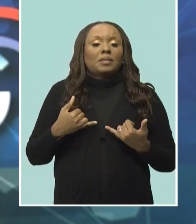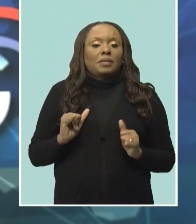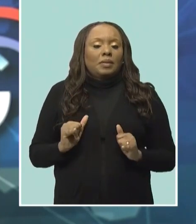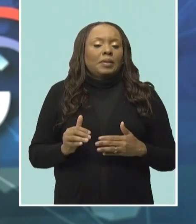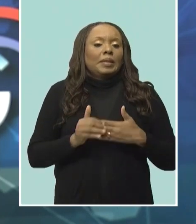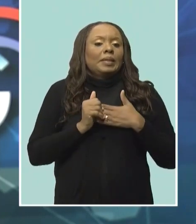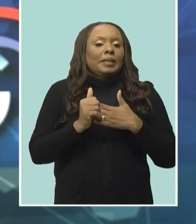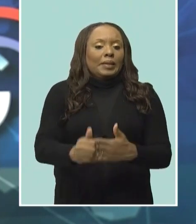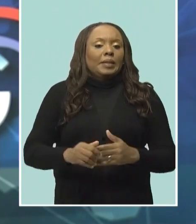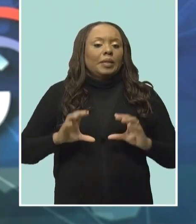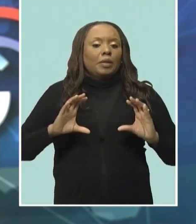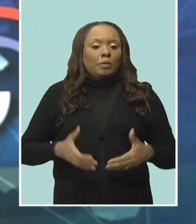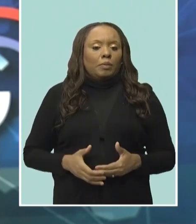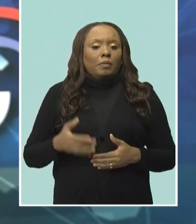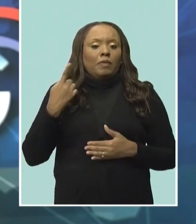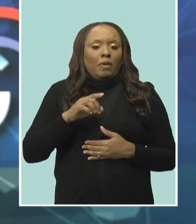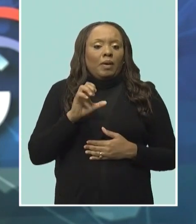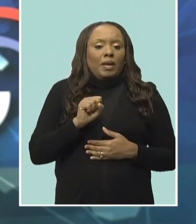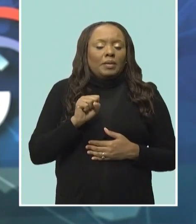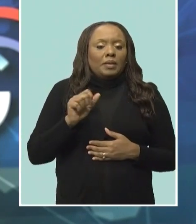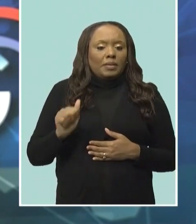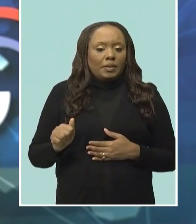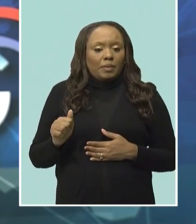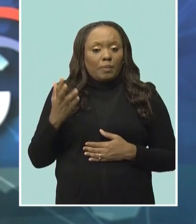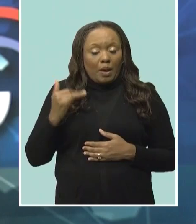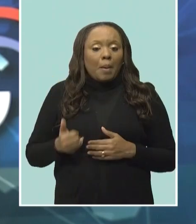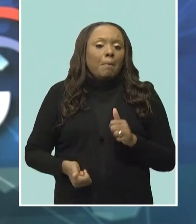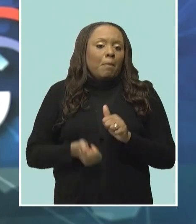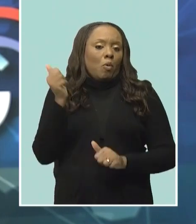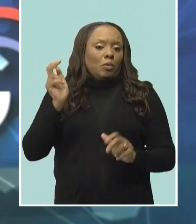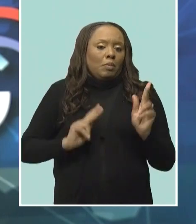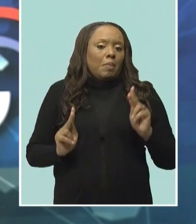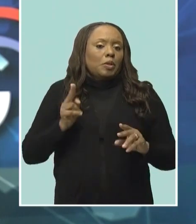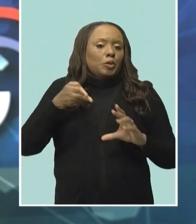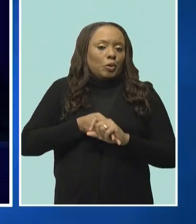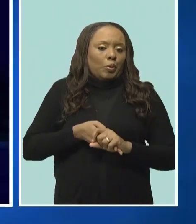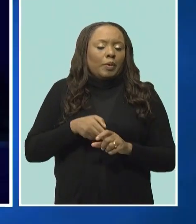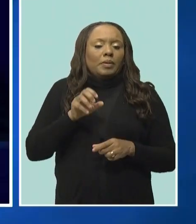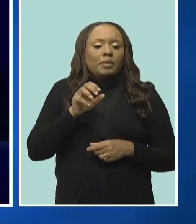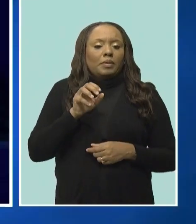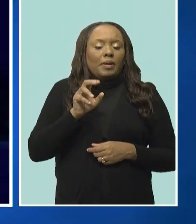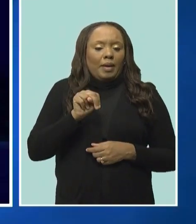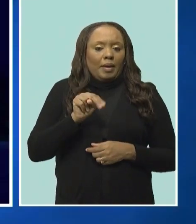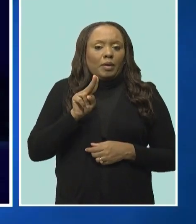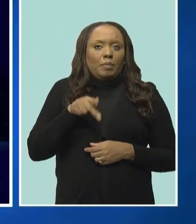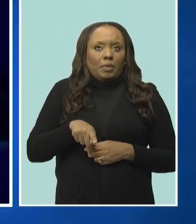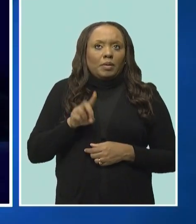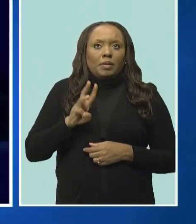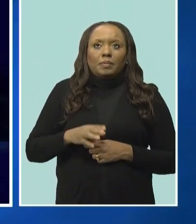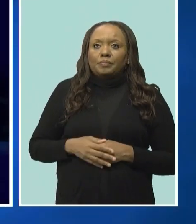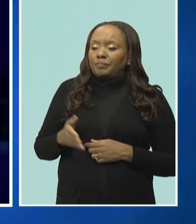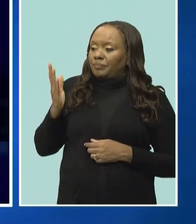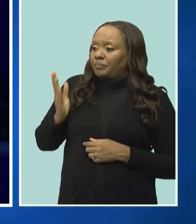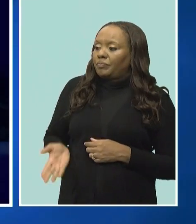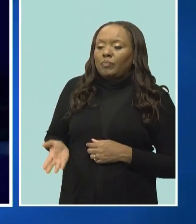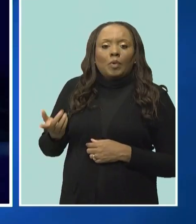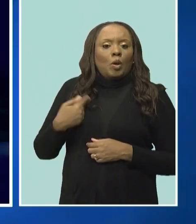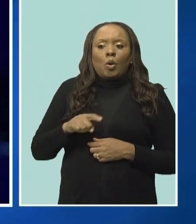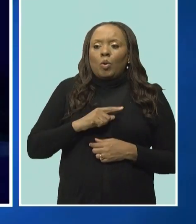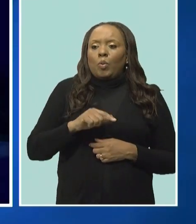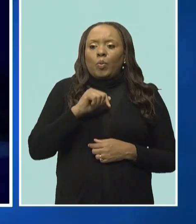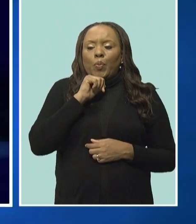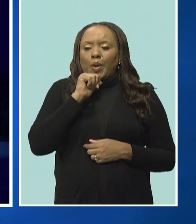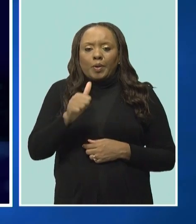workers, having secured the membership of the majority. We have not seen this mass exodus. We have